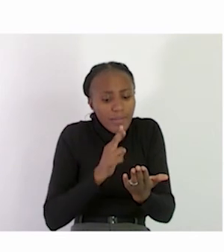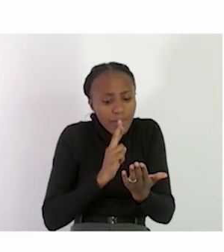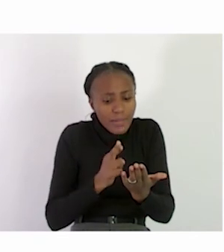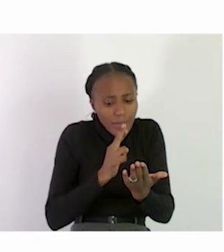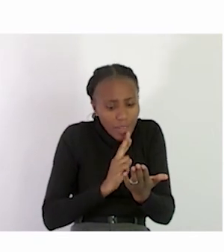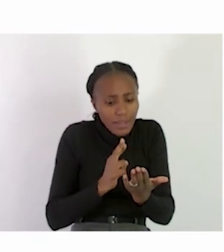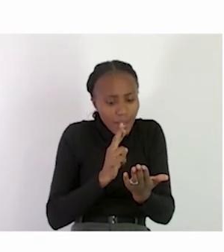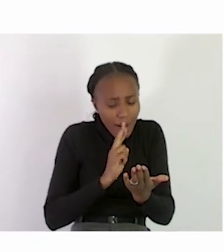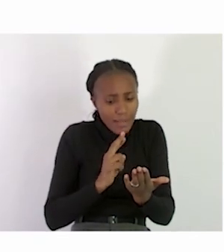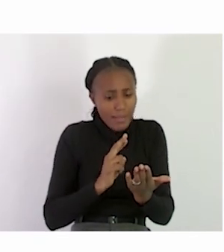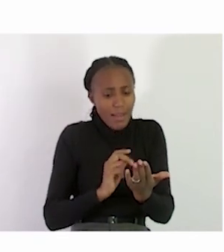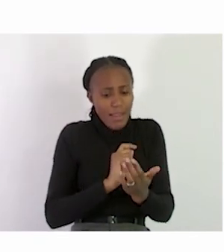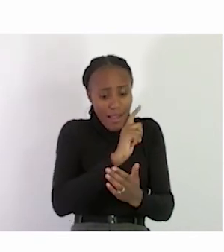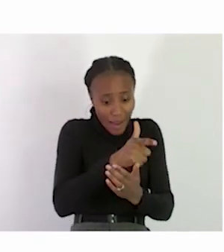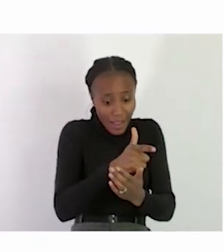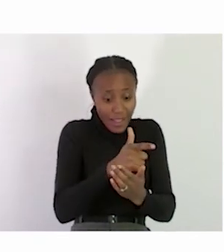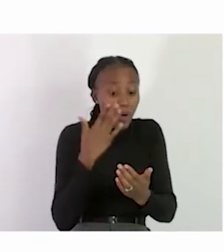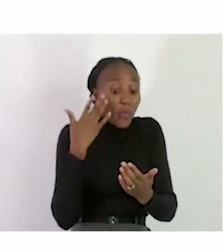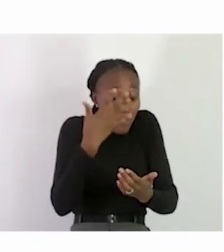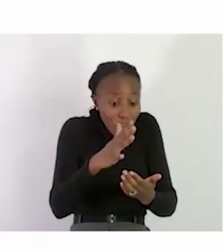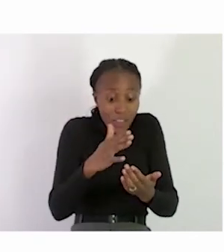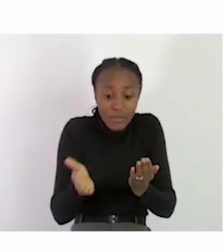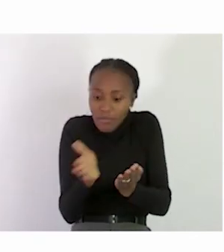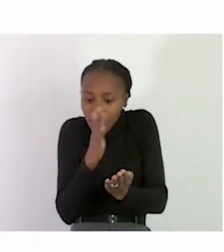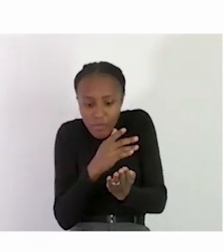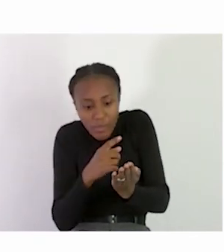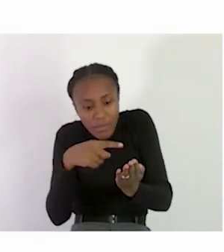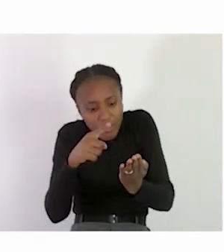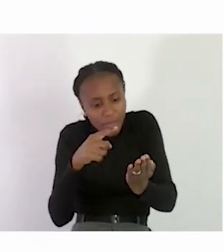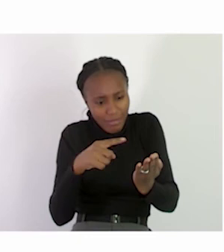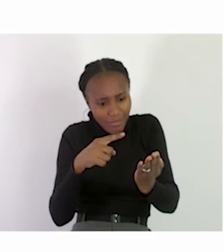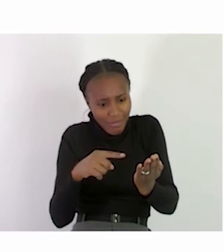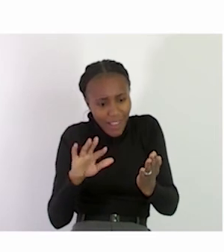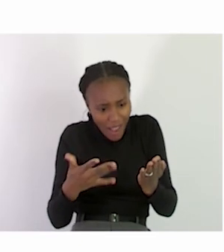pencil and mark yourself. See how much you have scored, and that is the only way